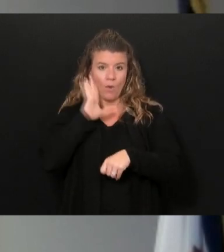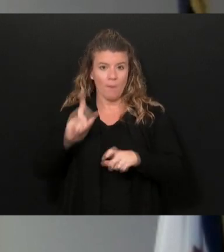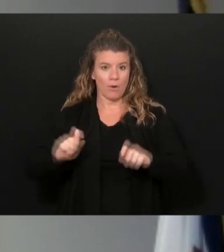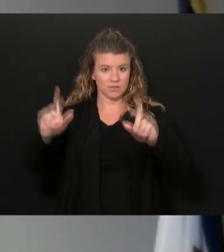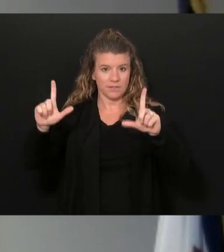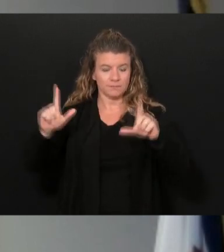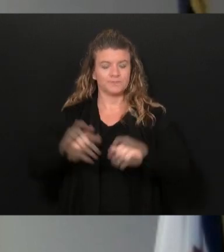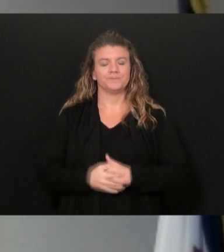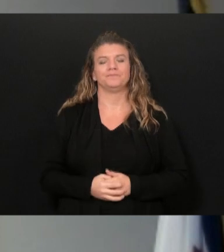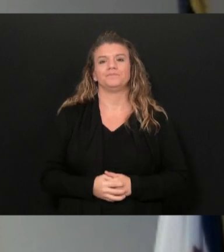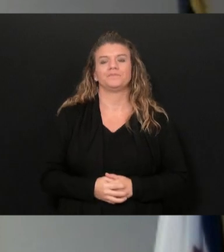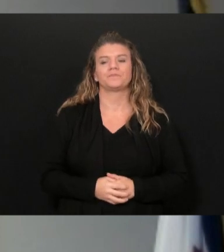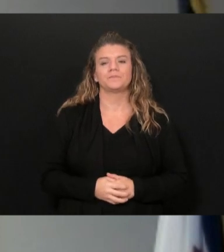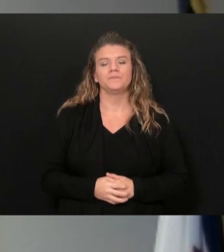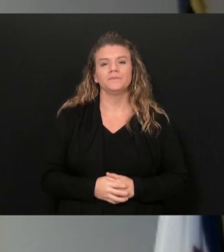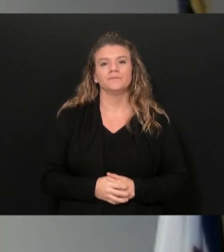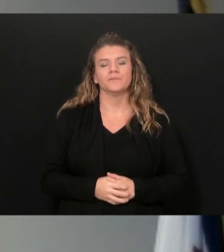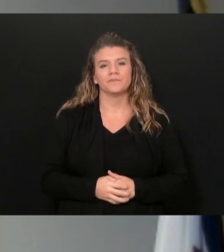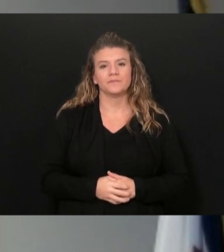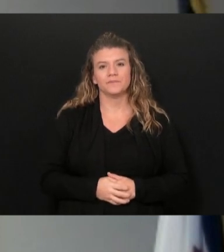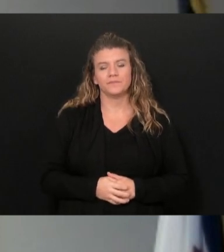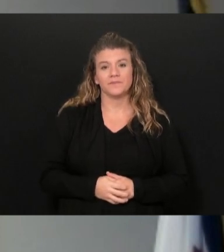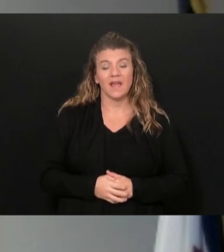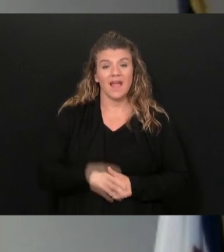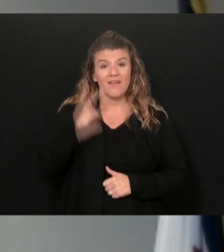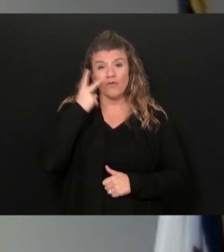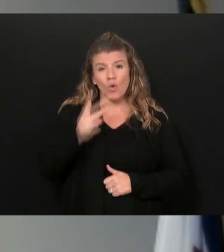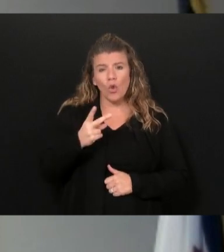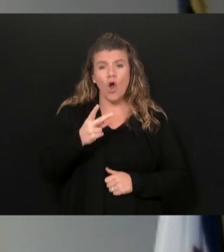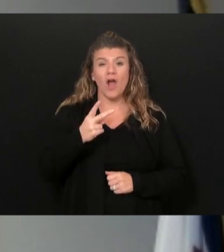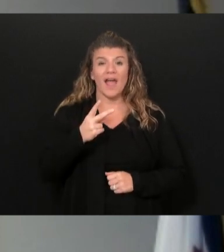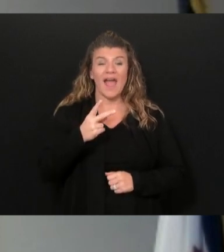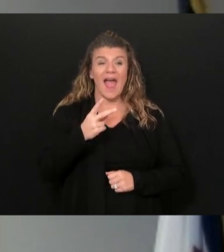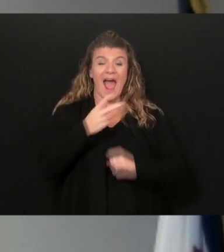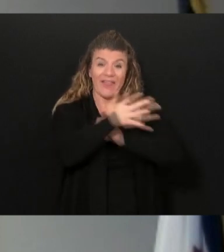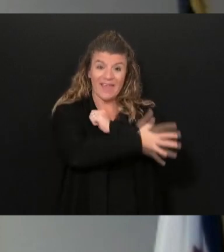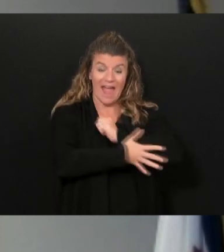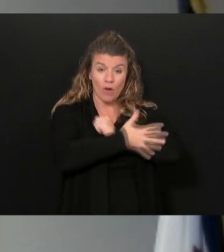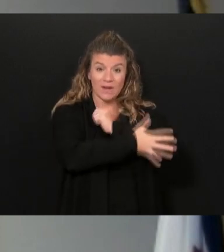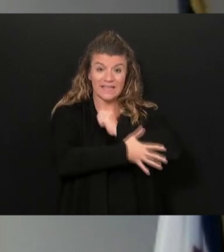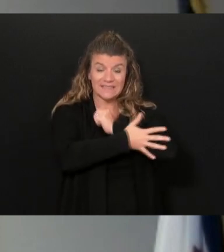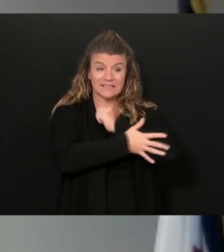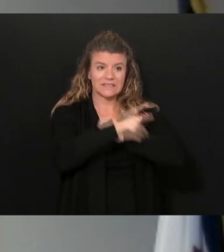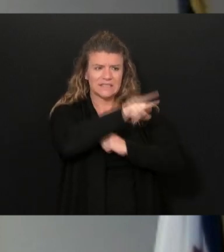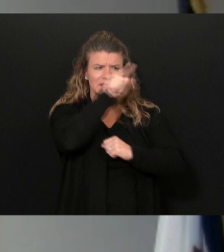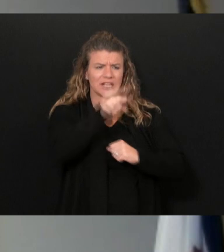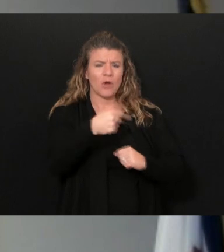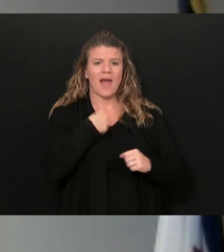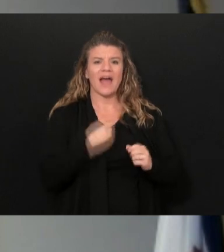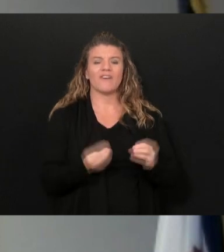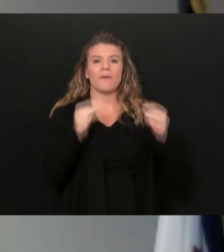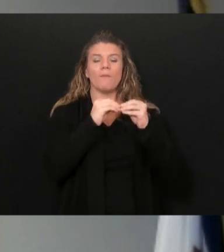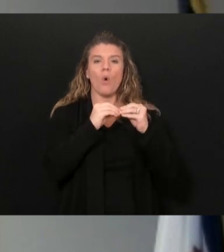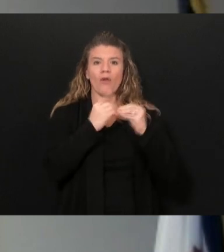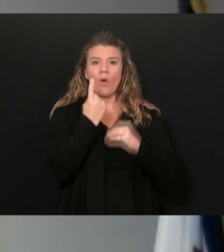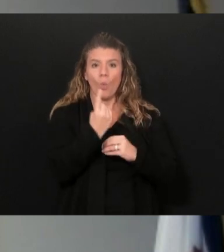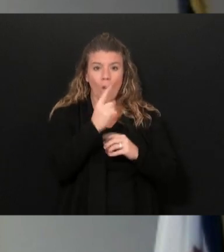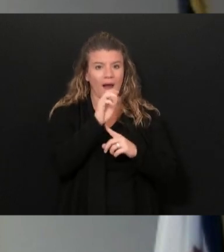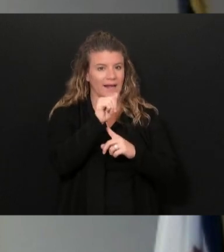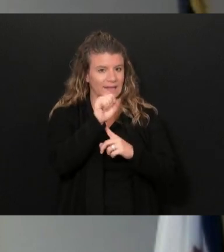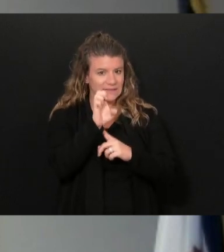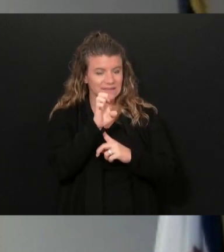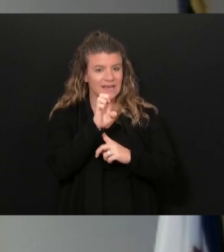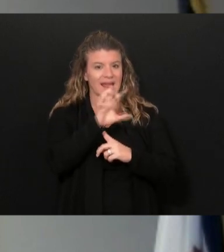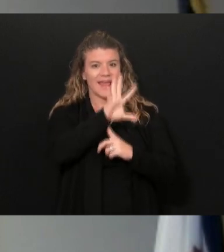If we look at counties with more than one case of COVID-19 in the African American